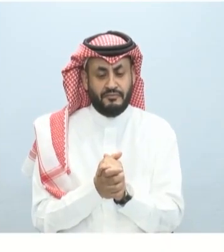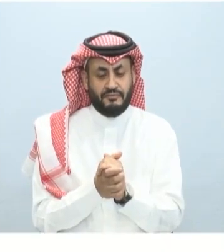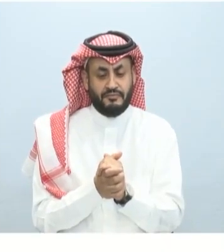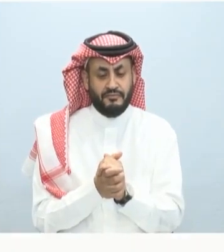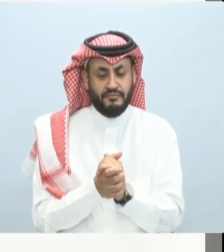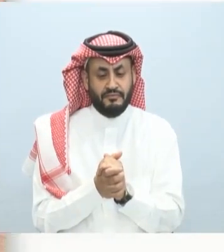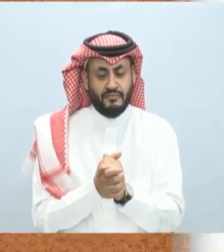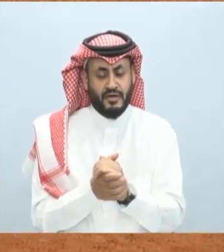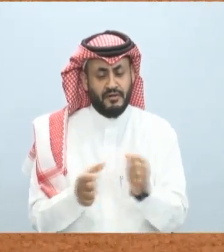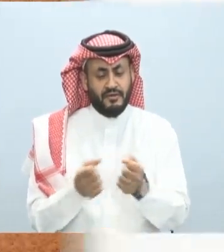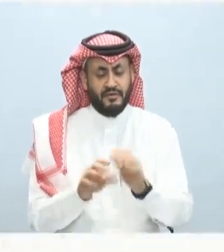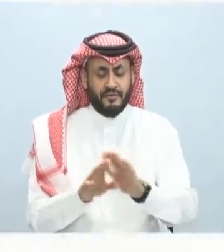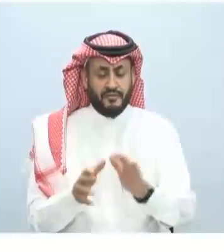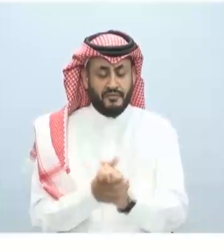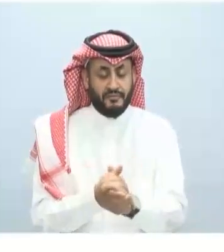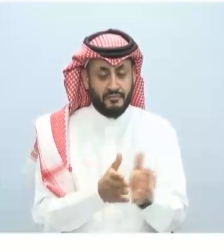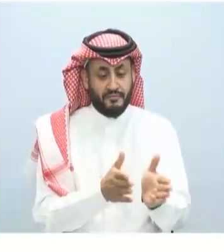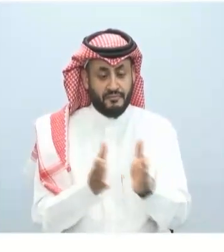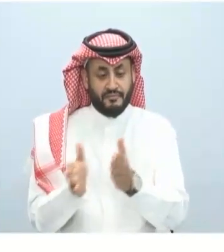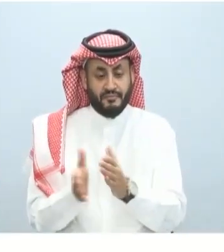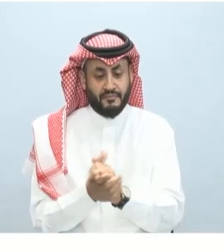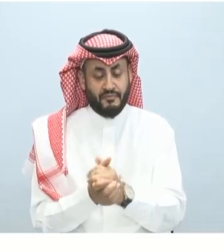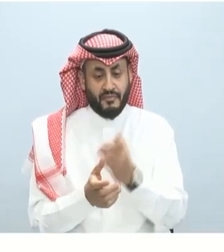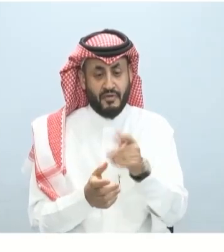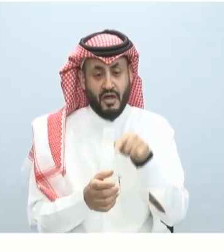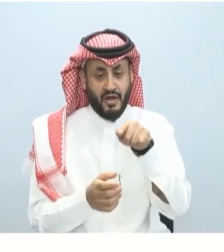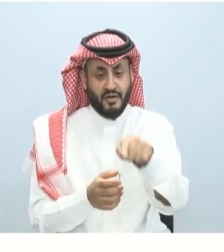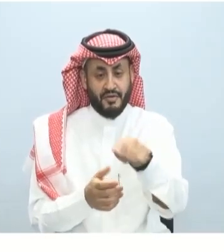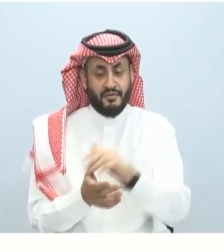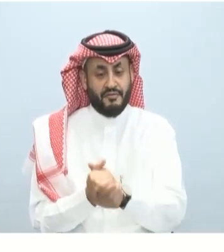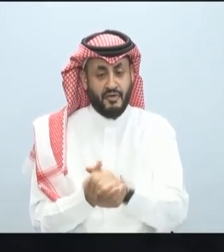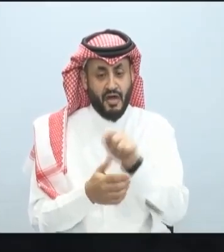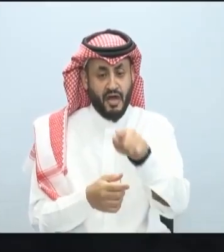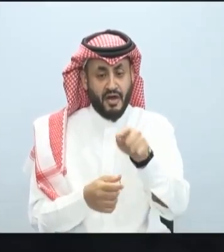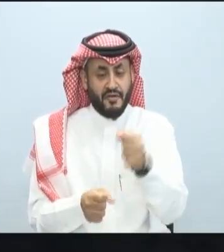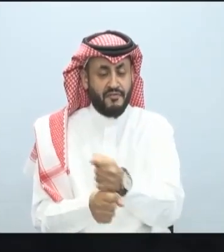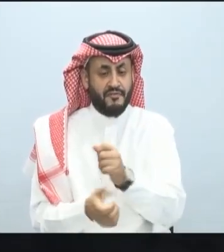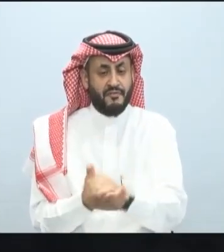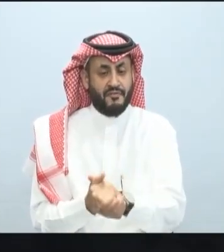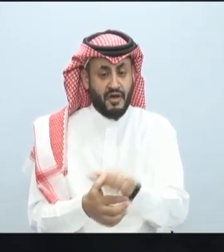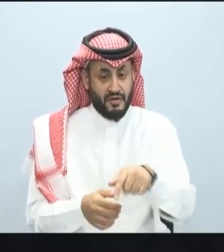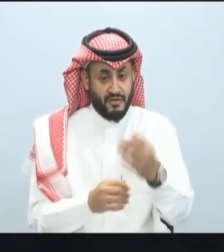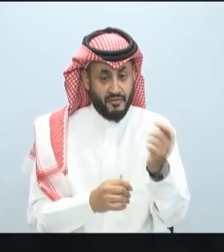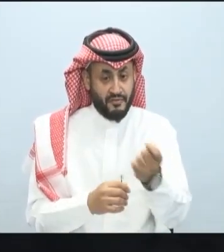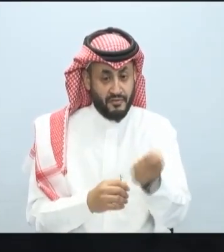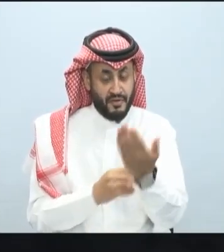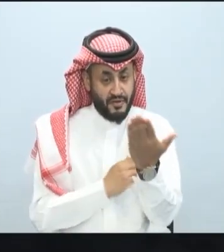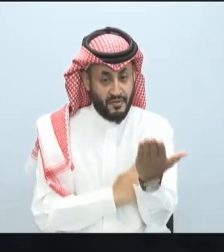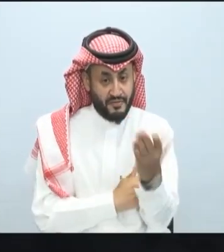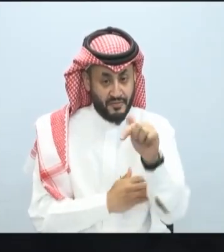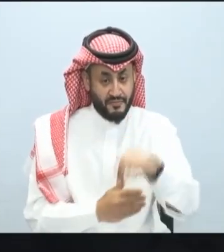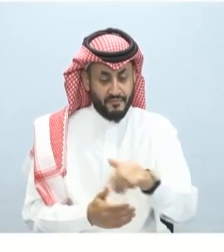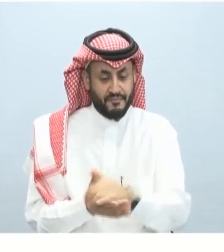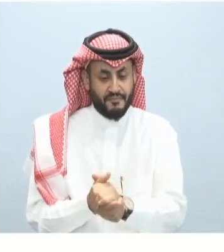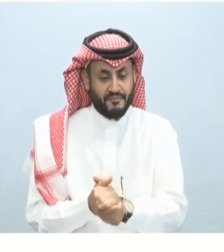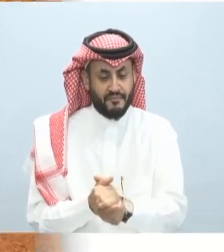this is our revision. We are going to move on with your turn. We are going to write our essay now.